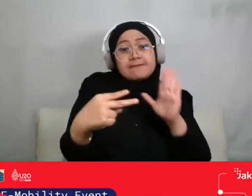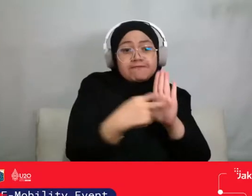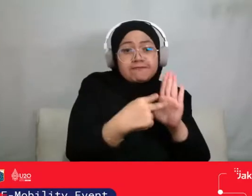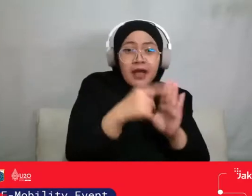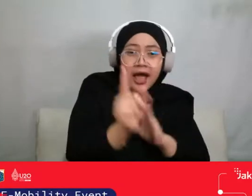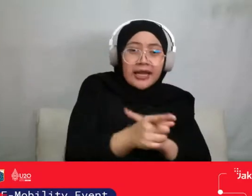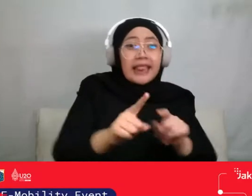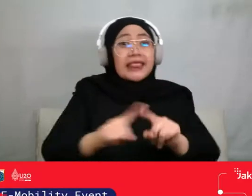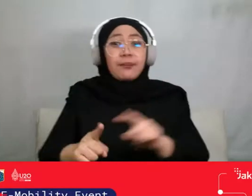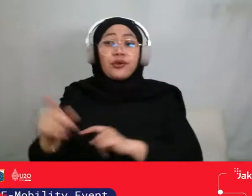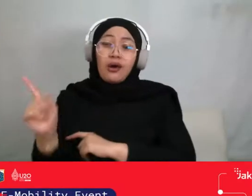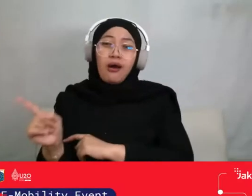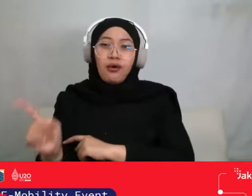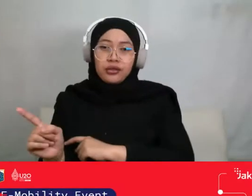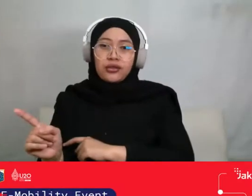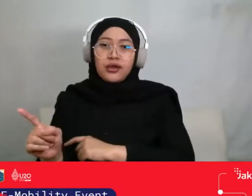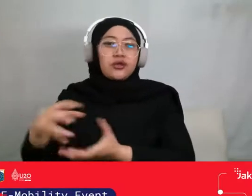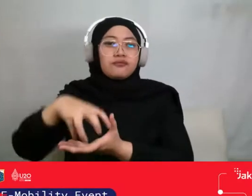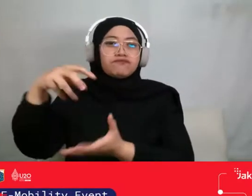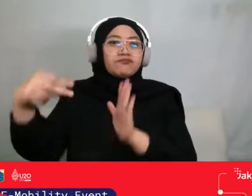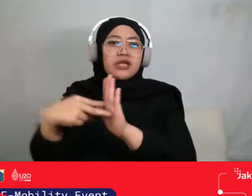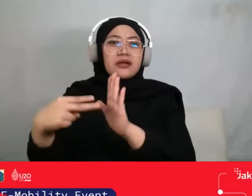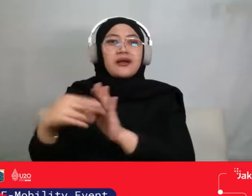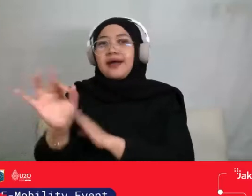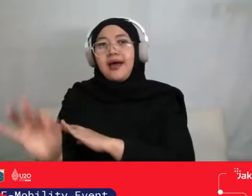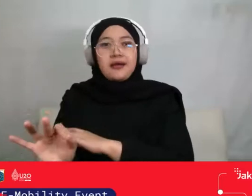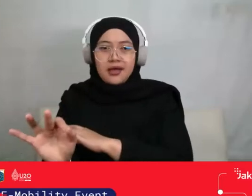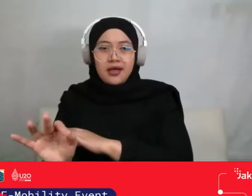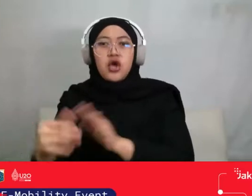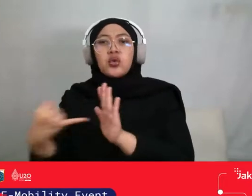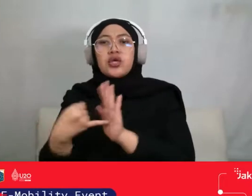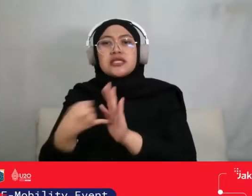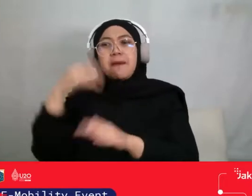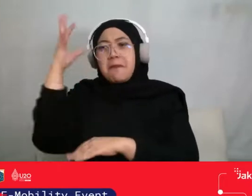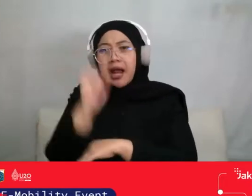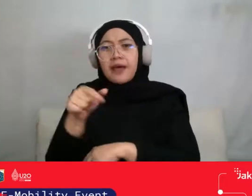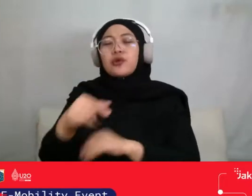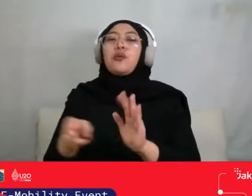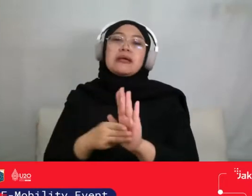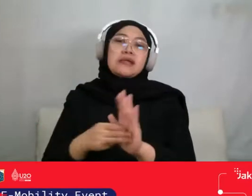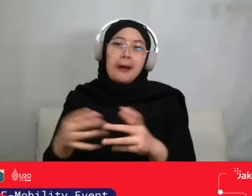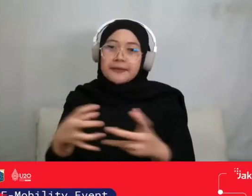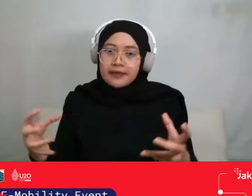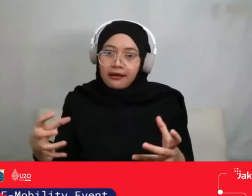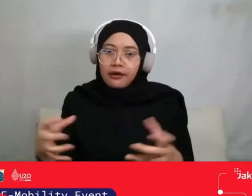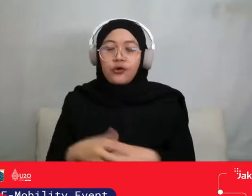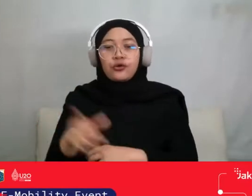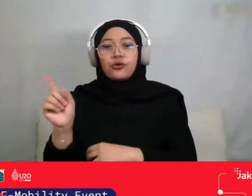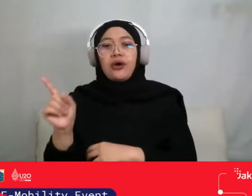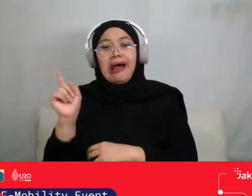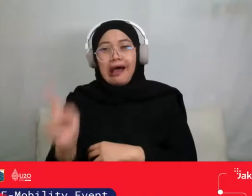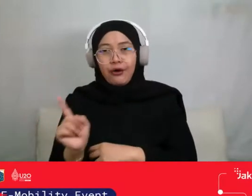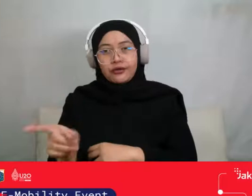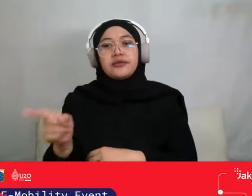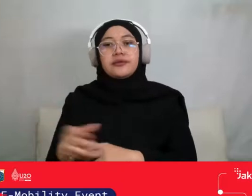no depot at all. So for night charging, it is a particular problem for these buses. So the charging infrastructure needs to be